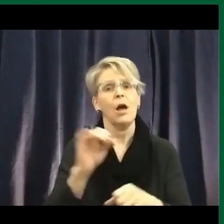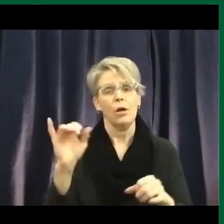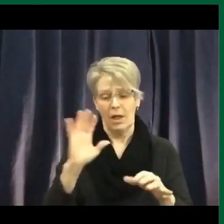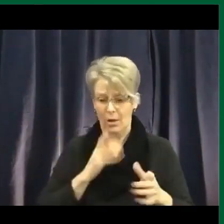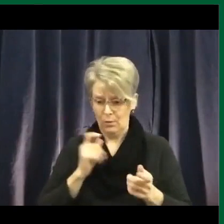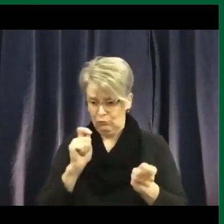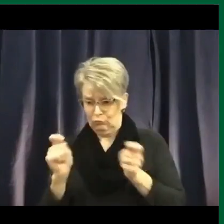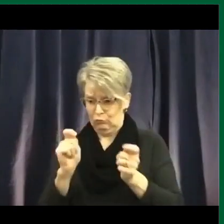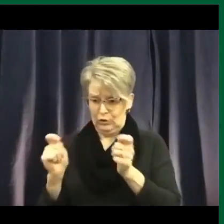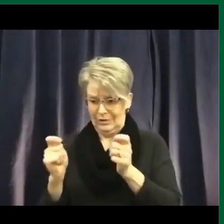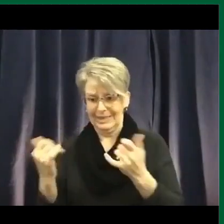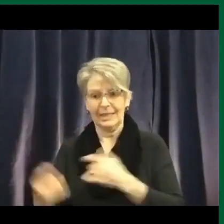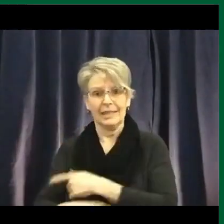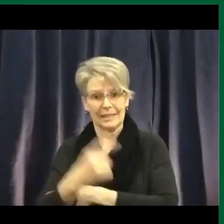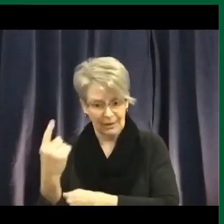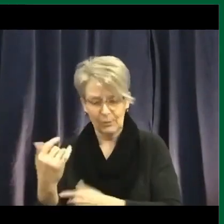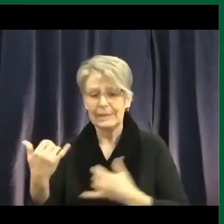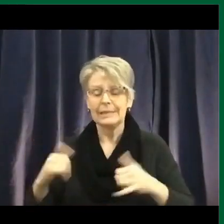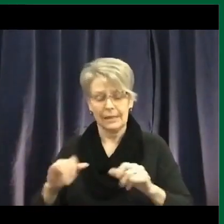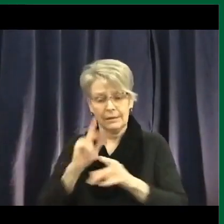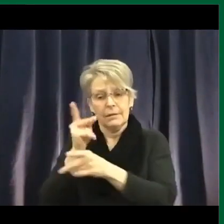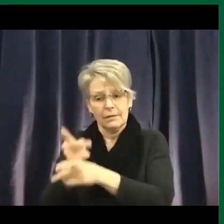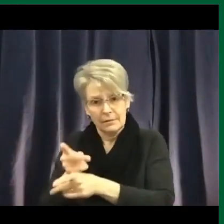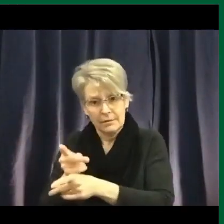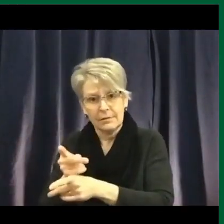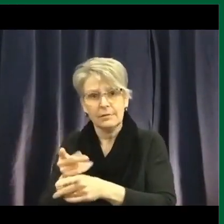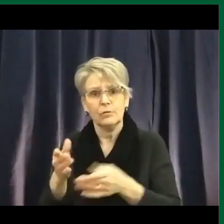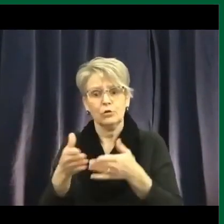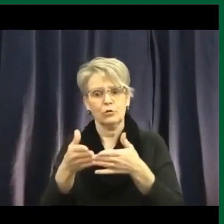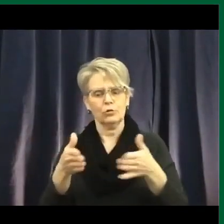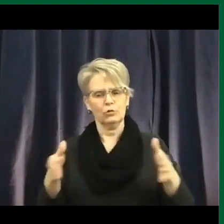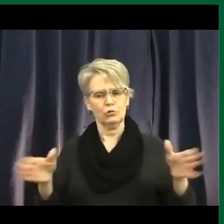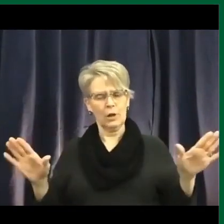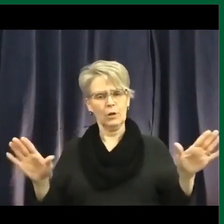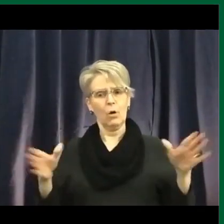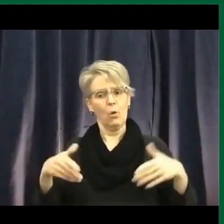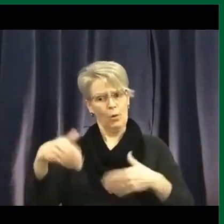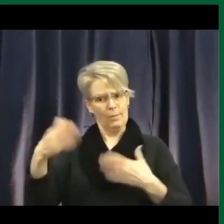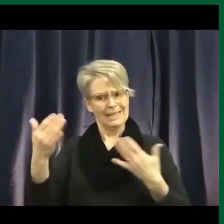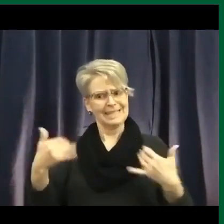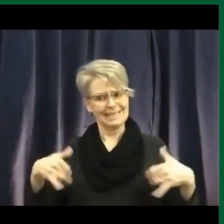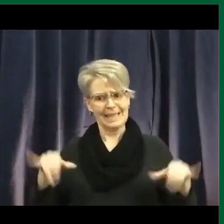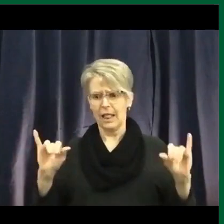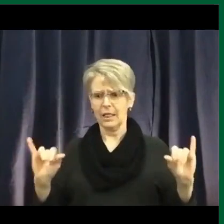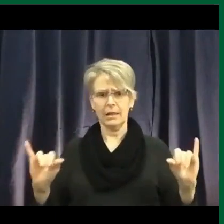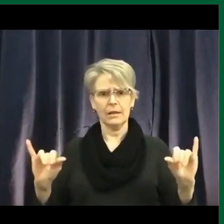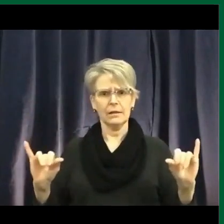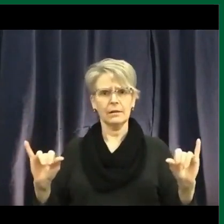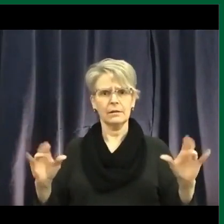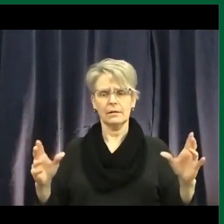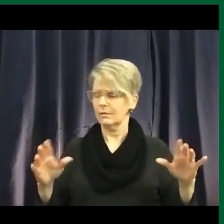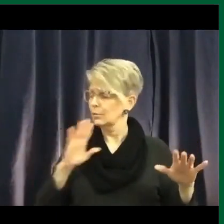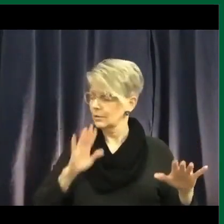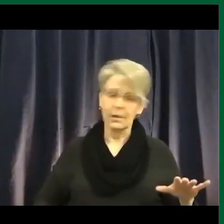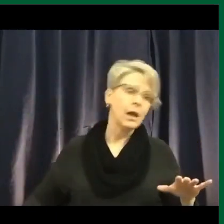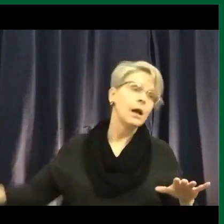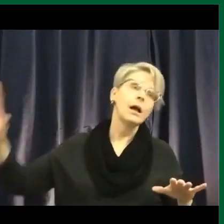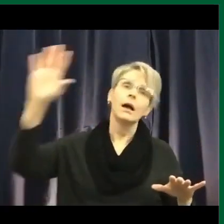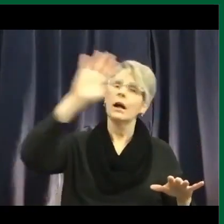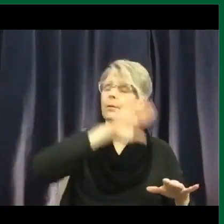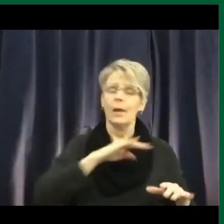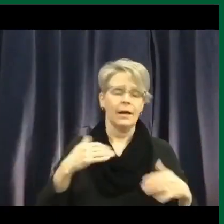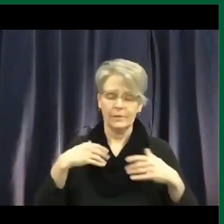making here today, and we're leaving in place the broader set of recommendations and guidelines that are stretched right across our communities for the